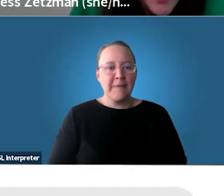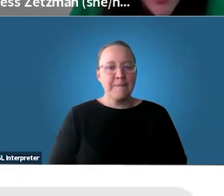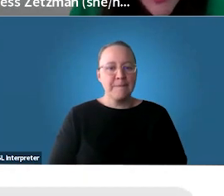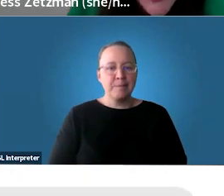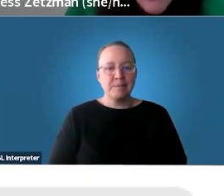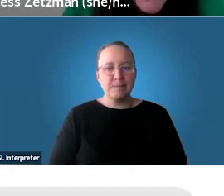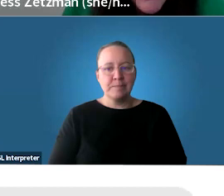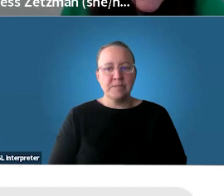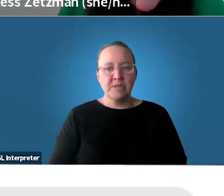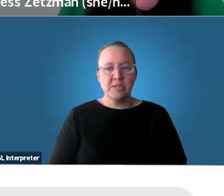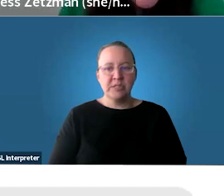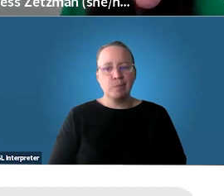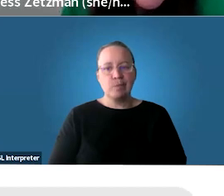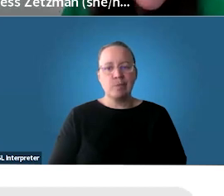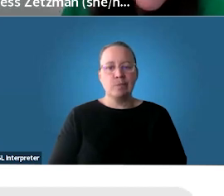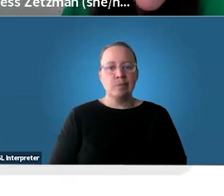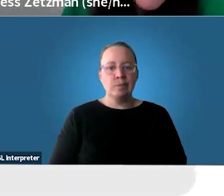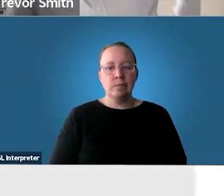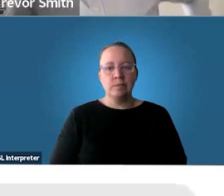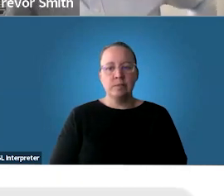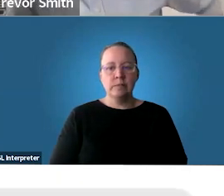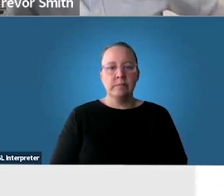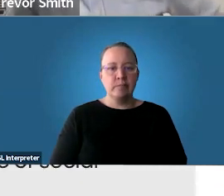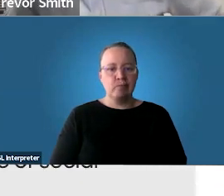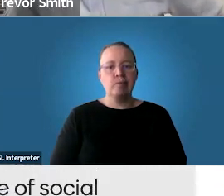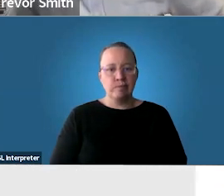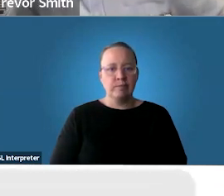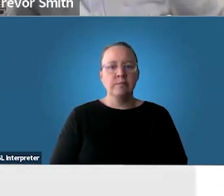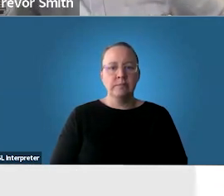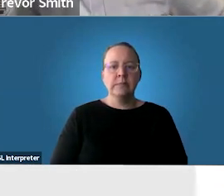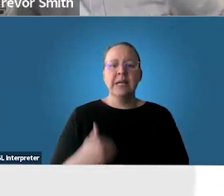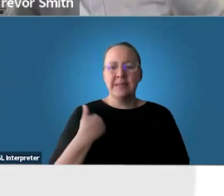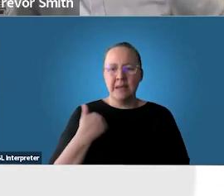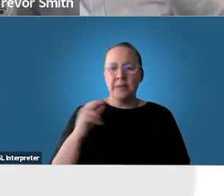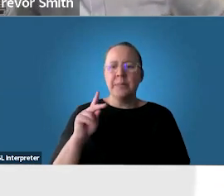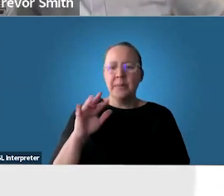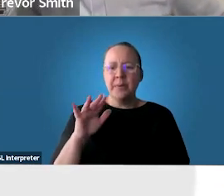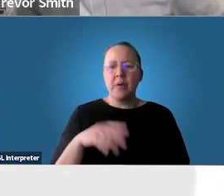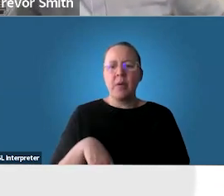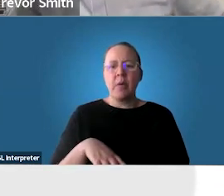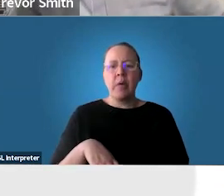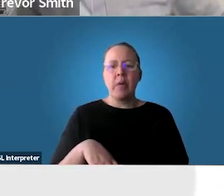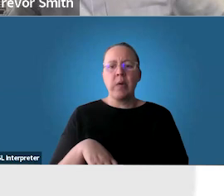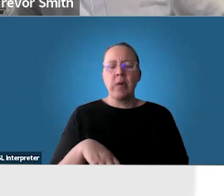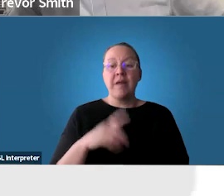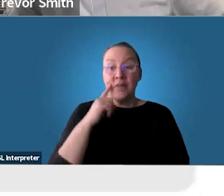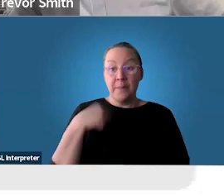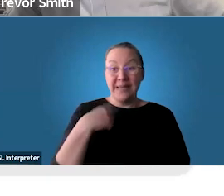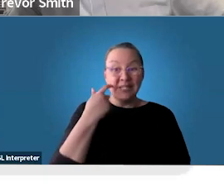me, Trevor, but if you're seeing some you can pull out. Yeah, I saw young people at the top. I think for me, just yesterday,